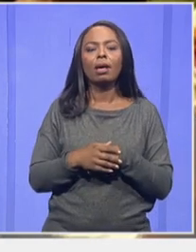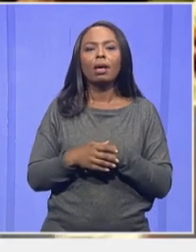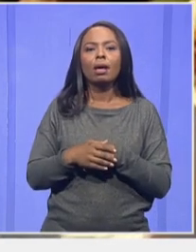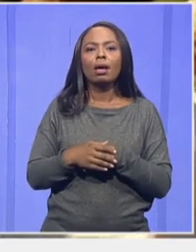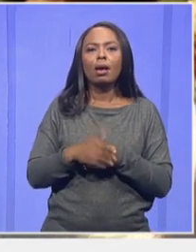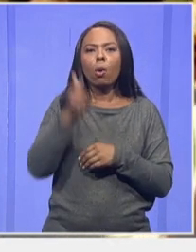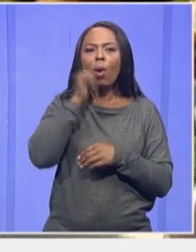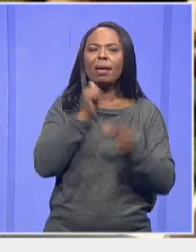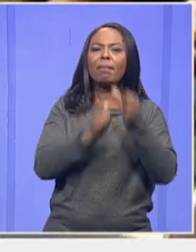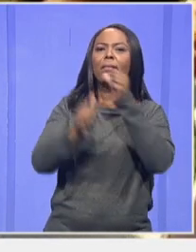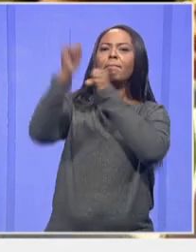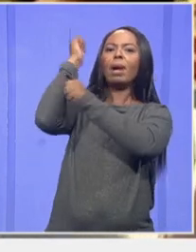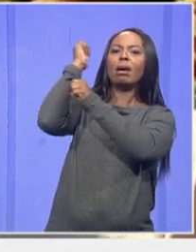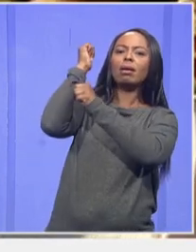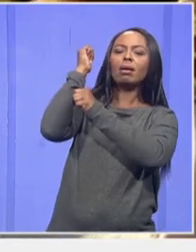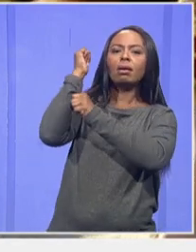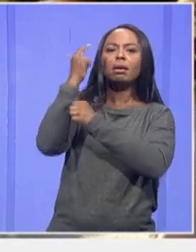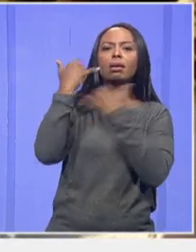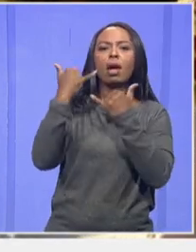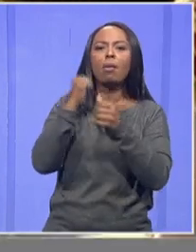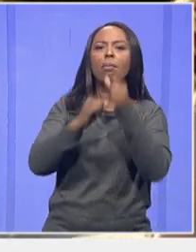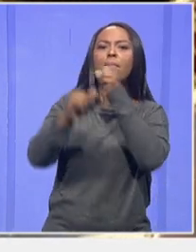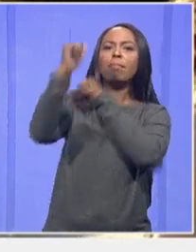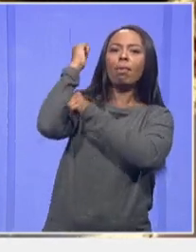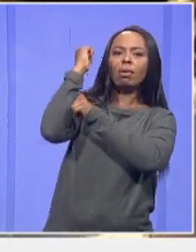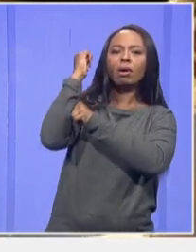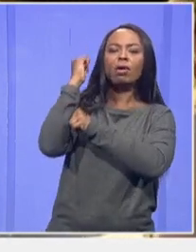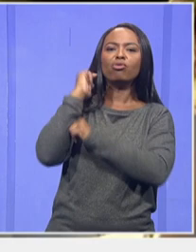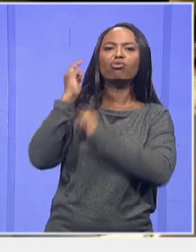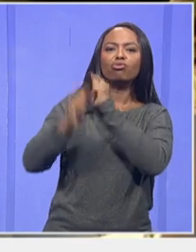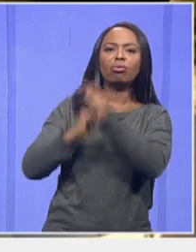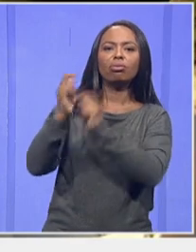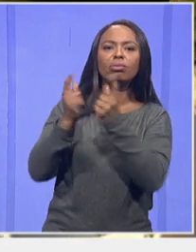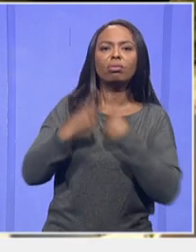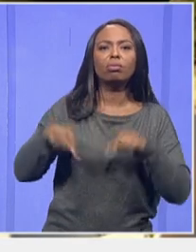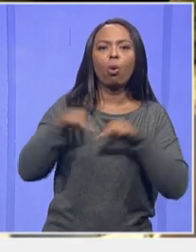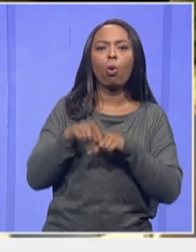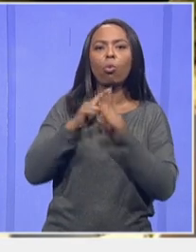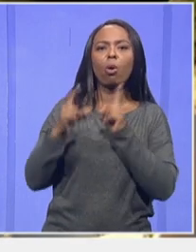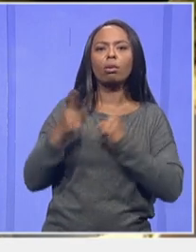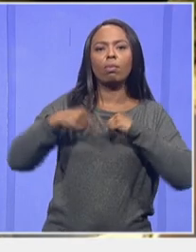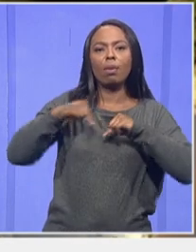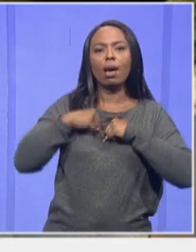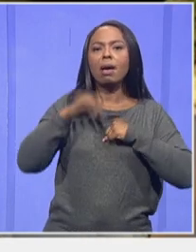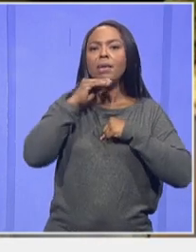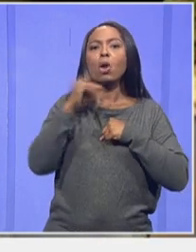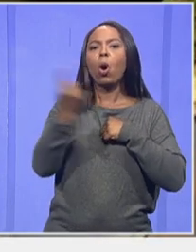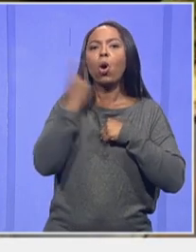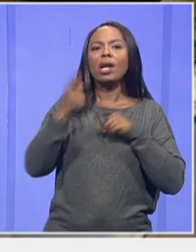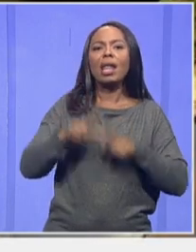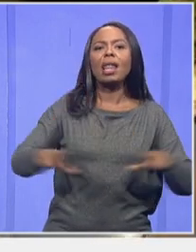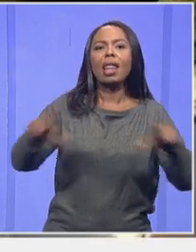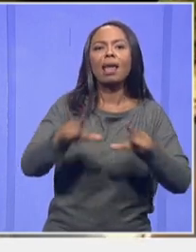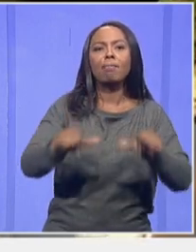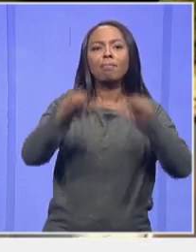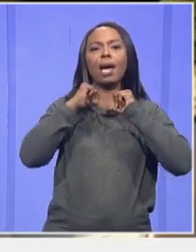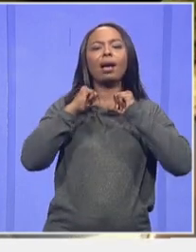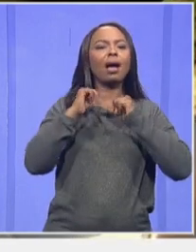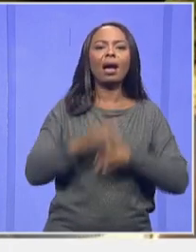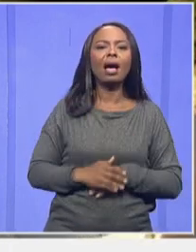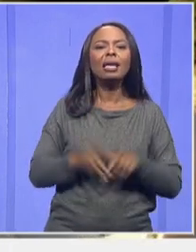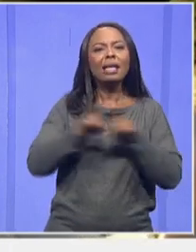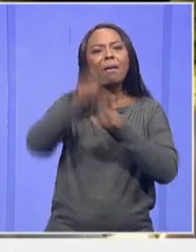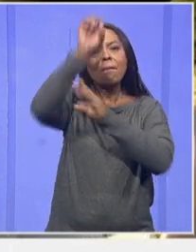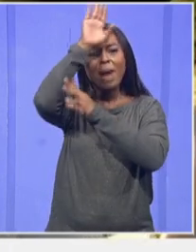and returning back to the origins, we're not only talking about getting the land back, we talk about getting our minds